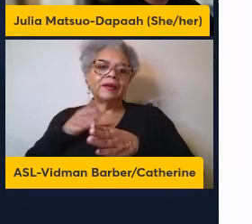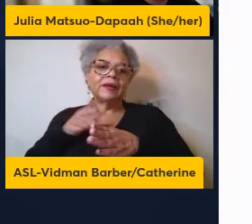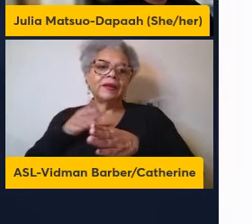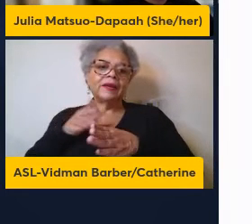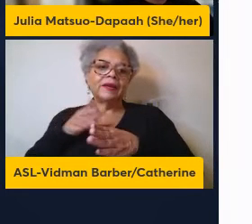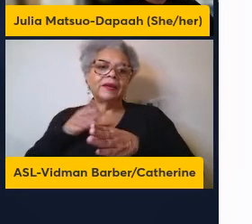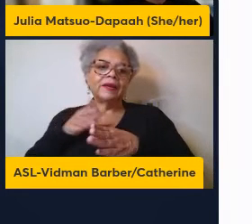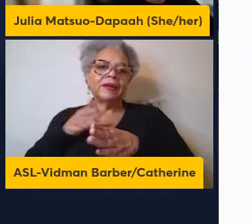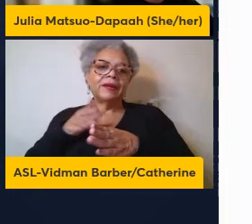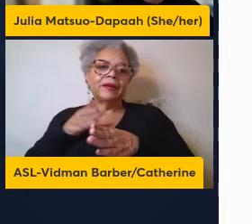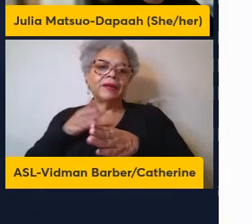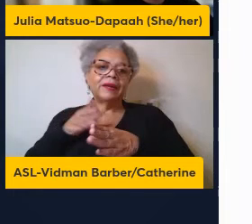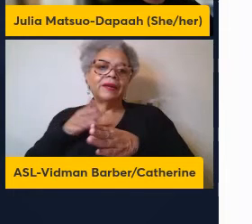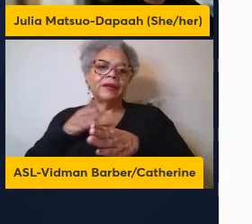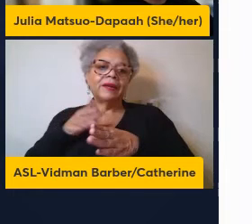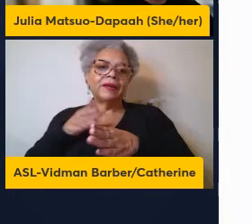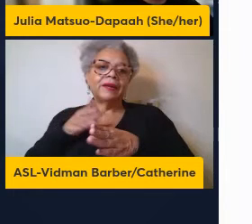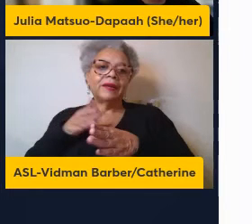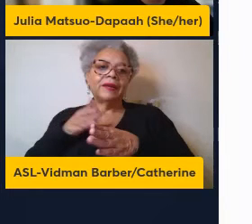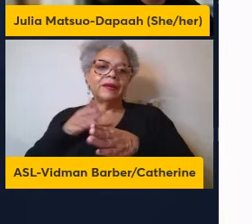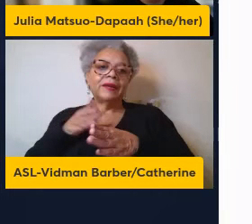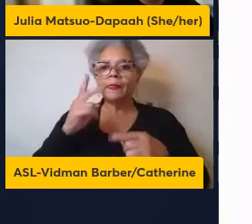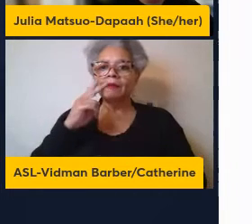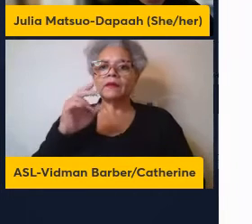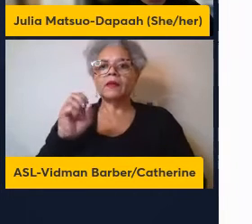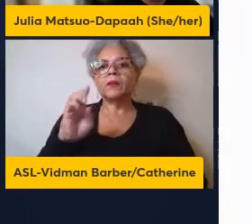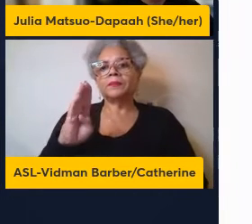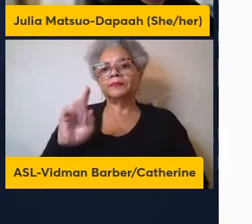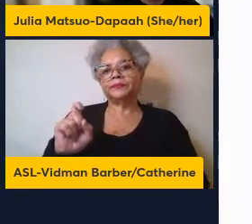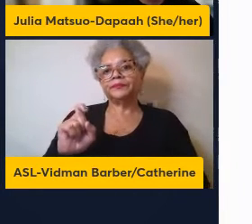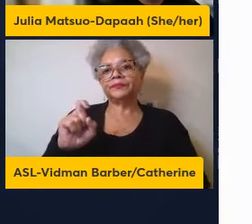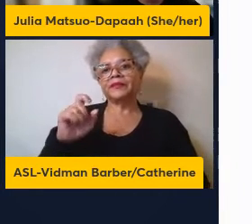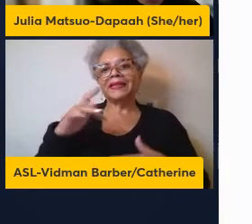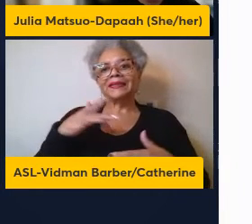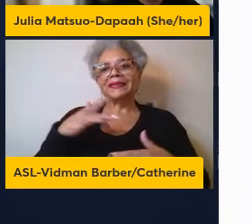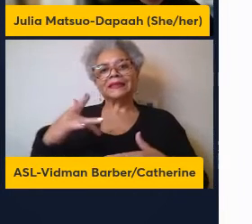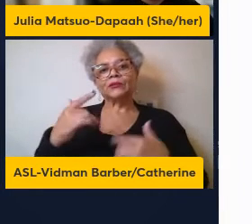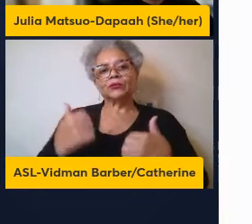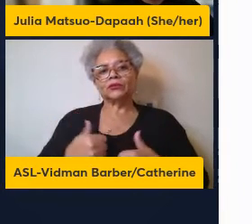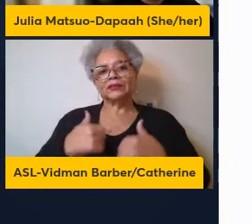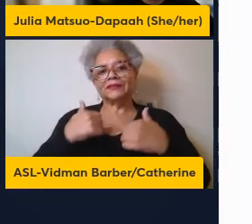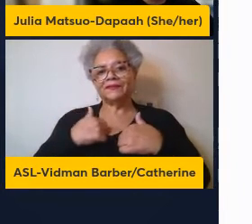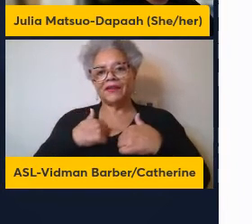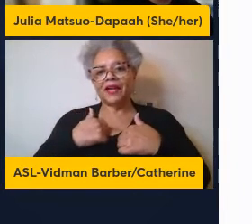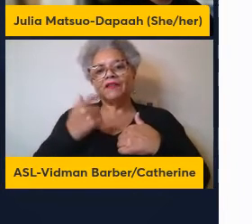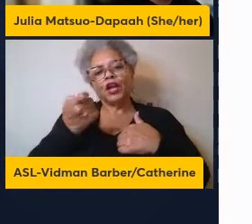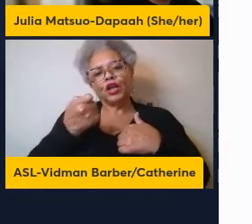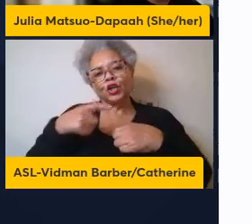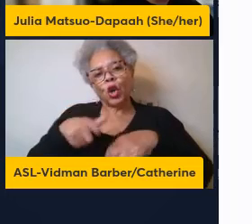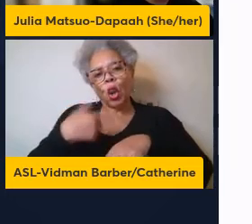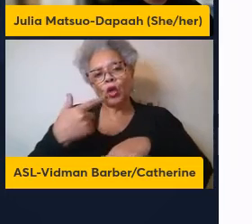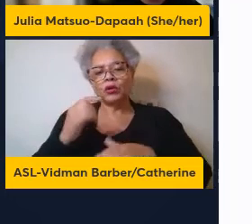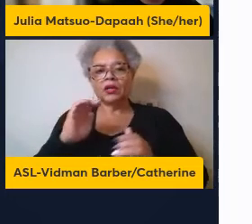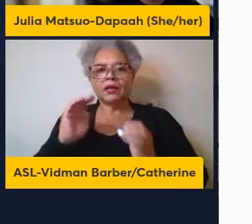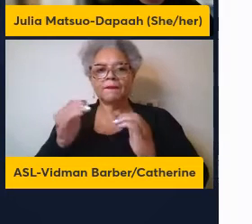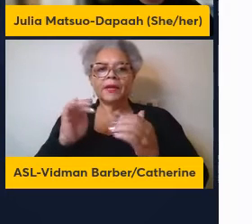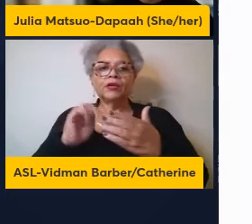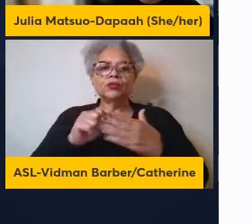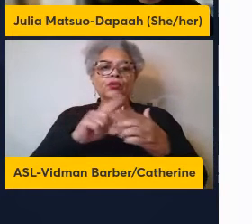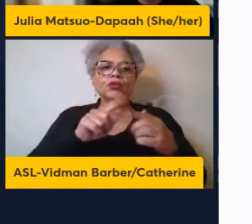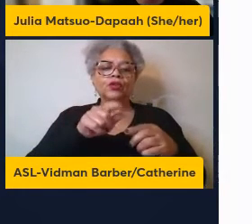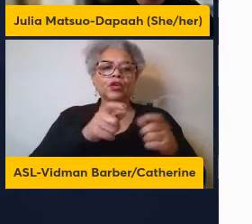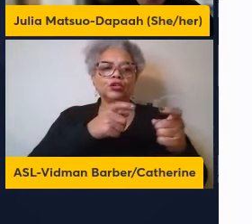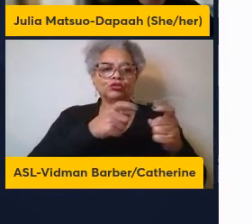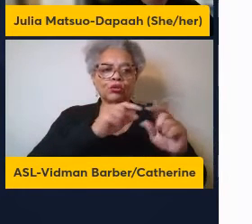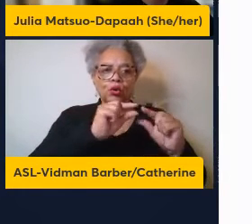also saw that the biobectomy mice tend to survive a little longer compared to control group after